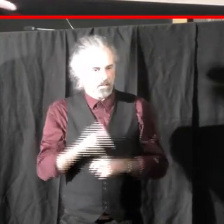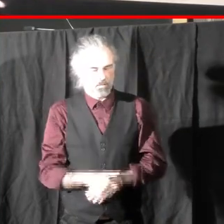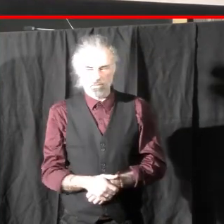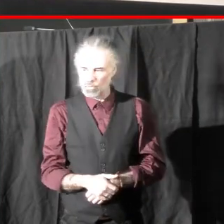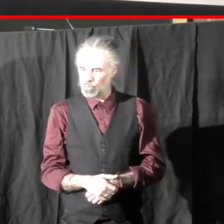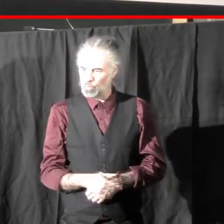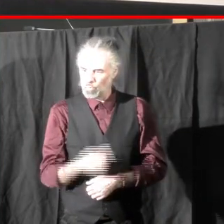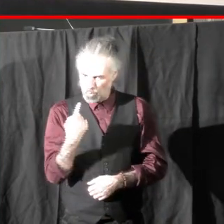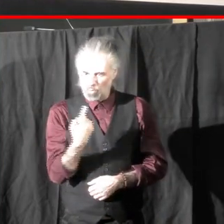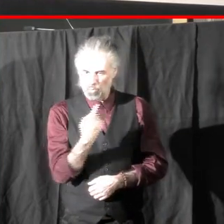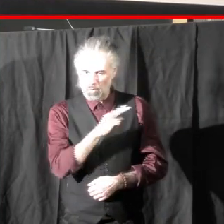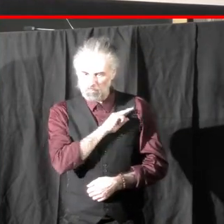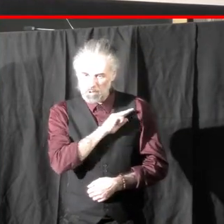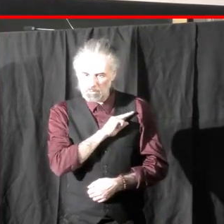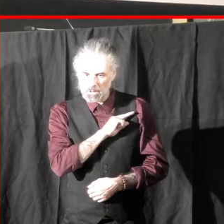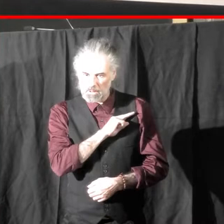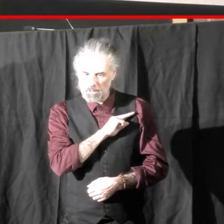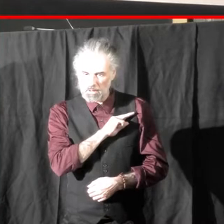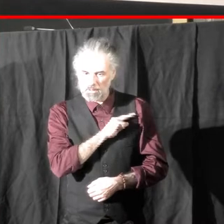whose responsibility is it